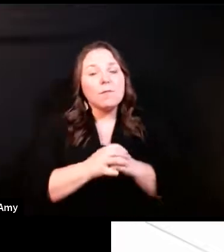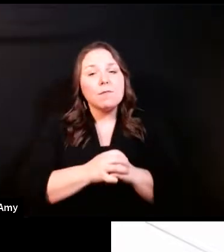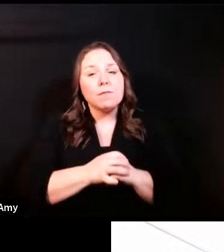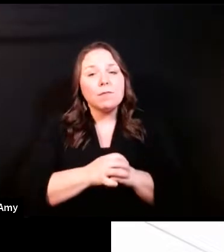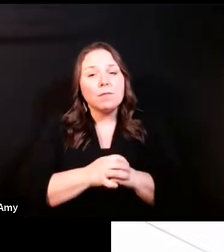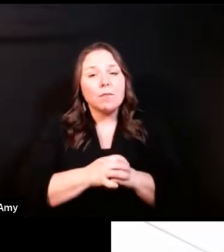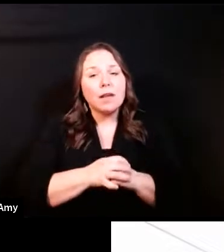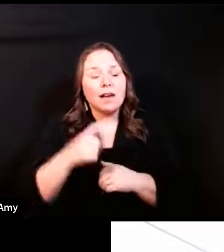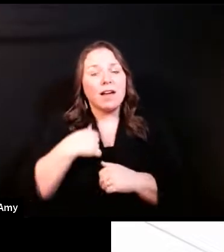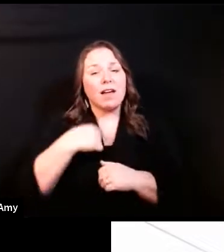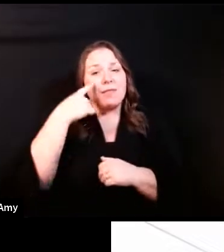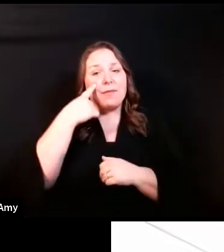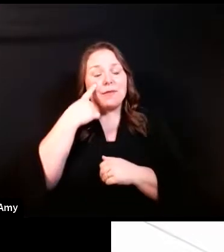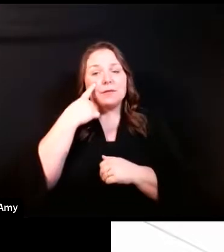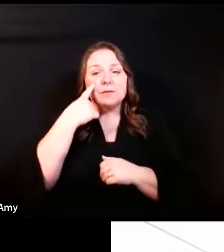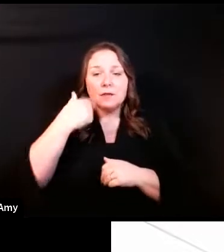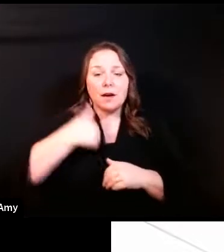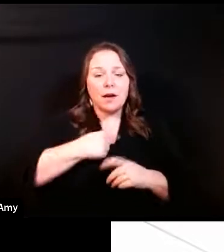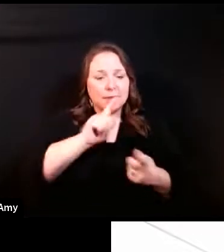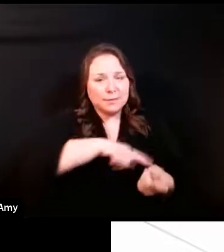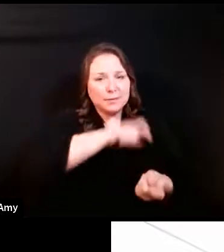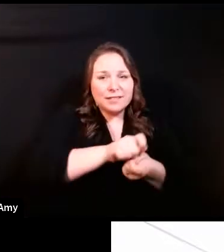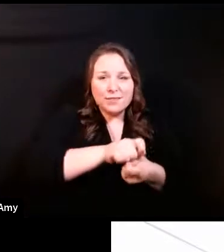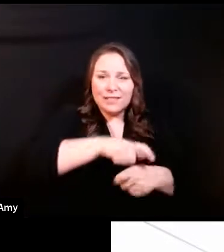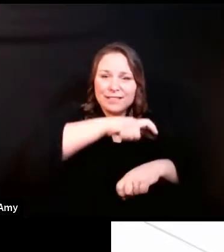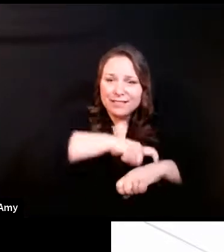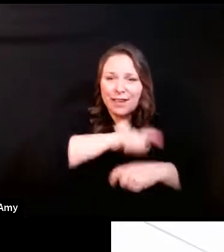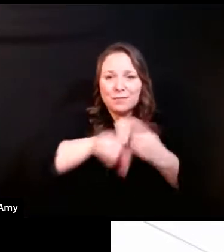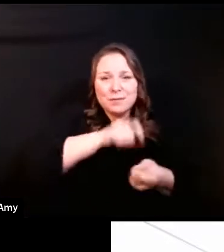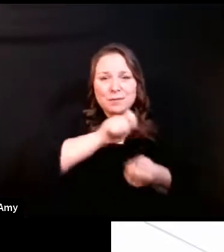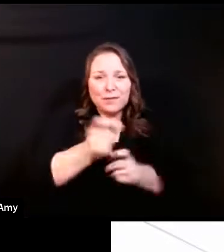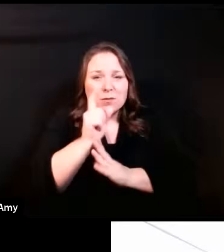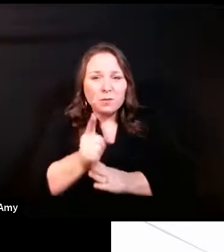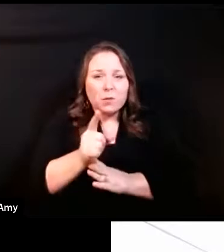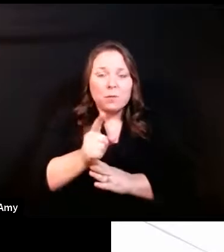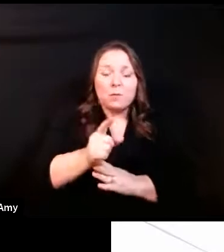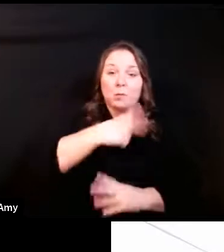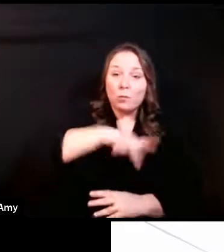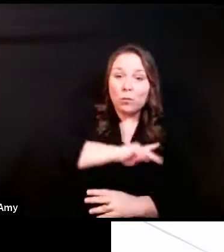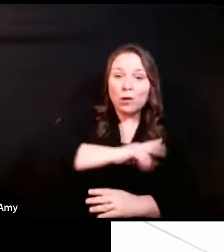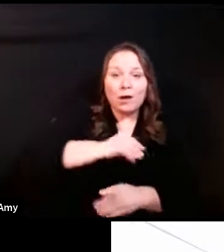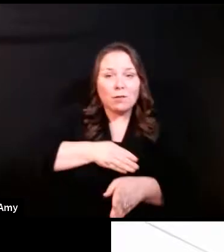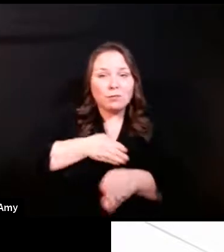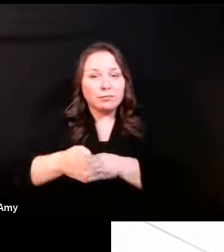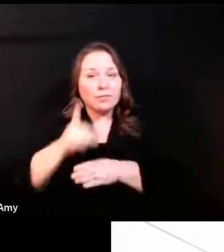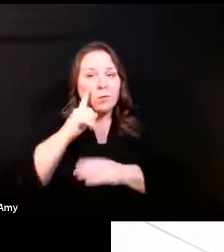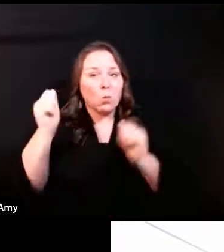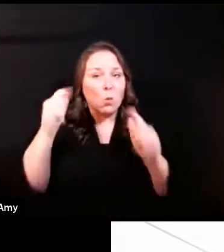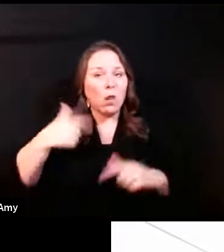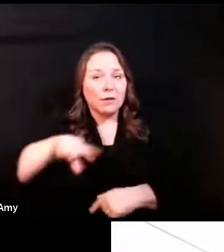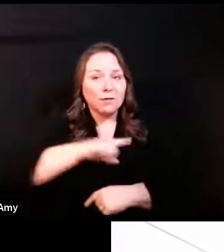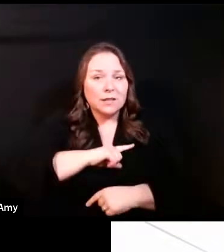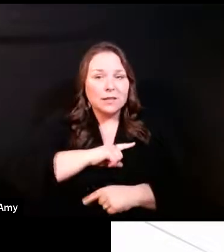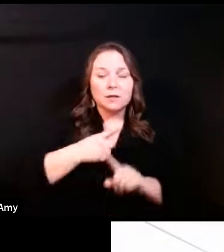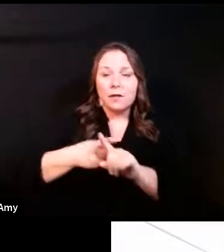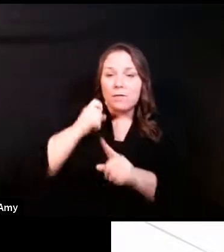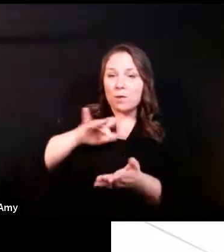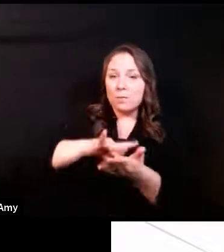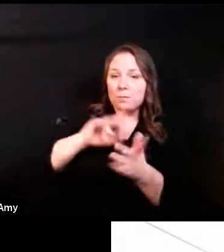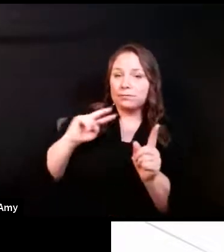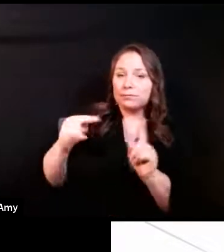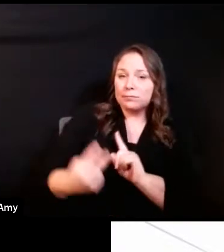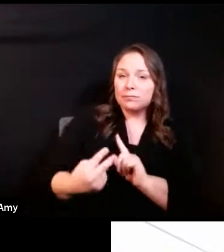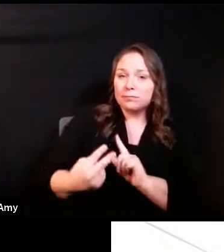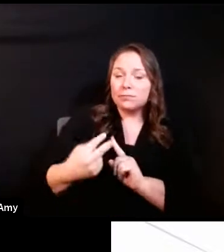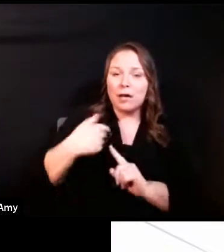think there have been defining moments personally and professionally for all of us. From a medical perspective, I